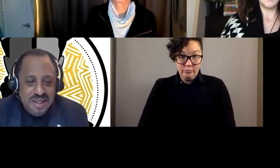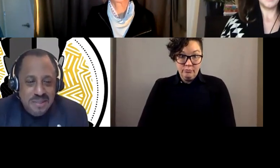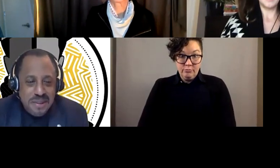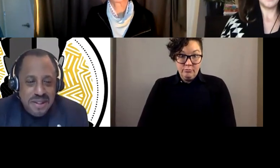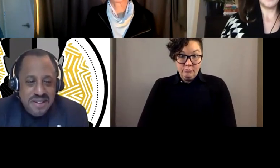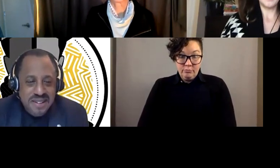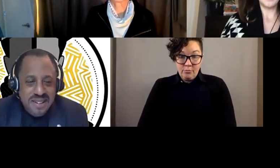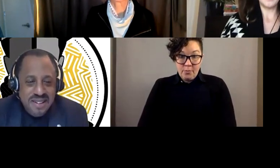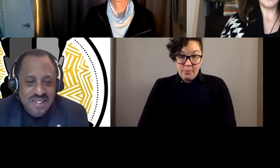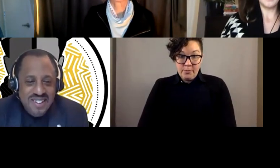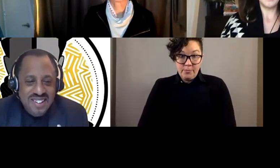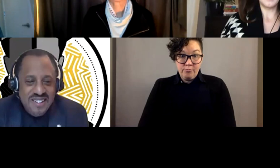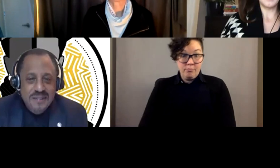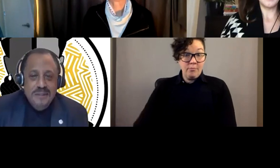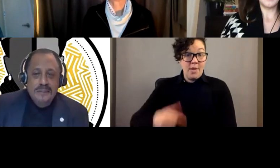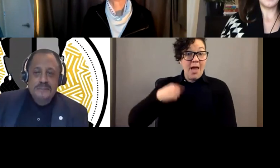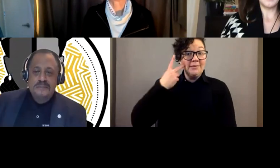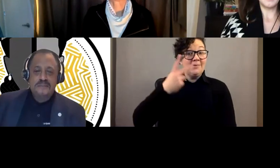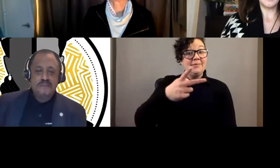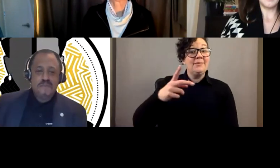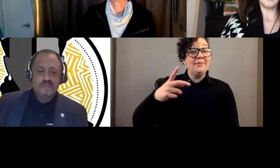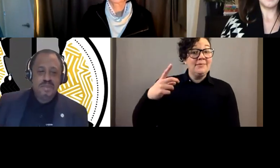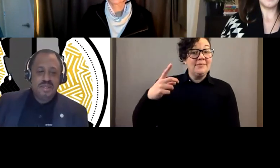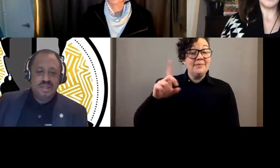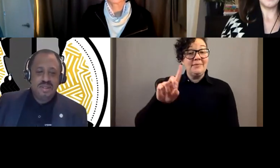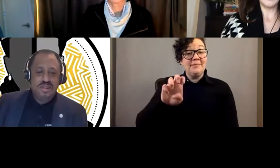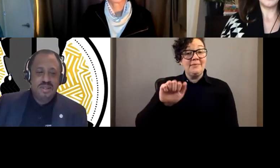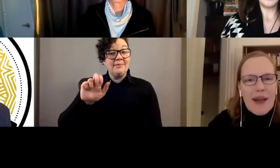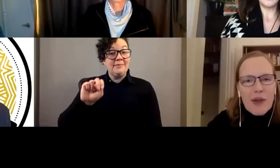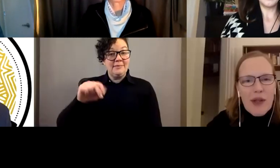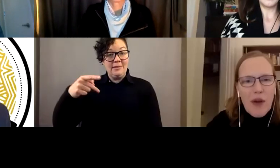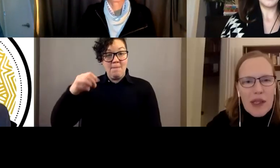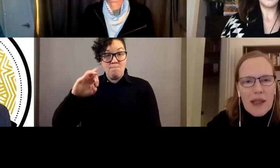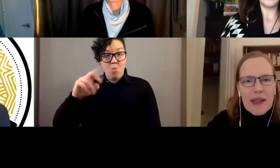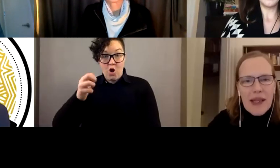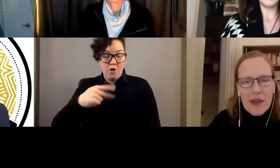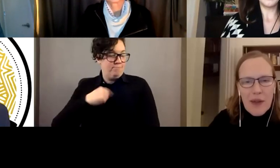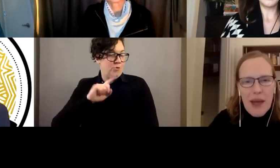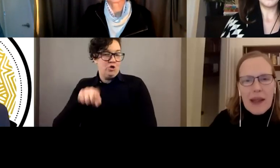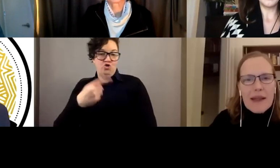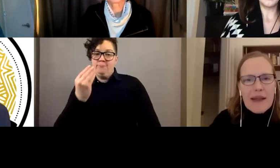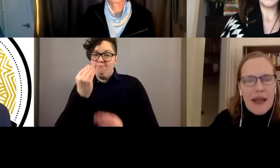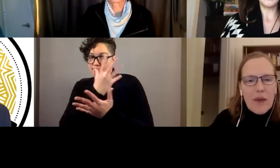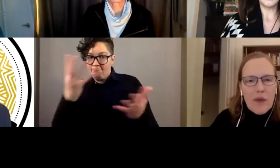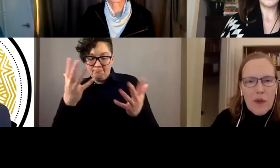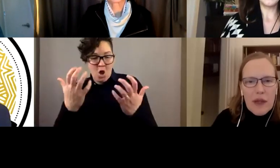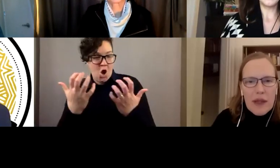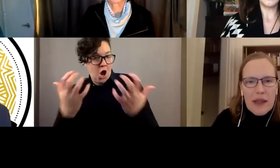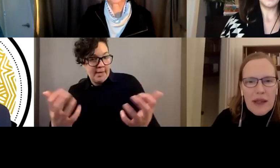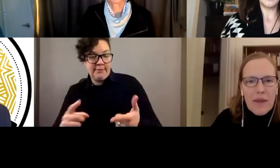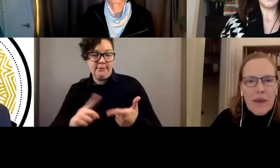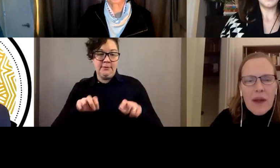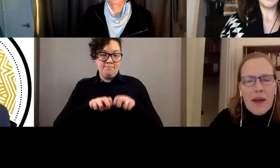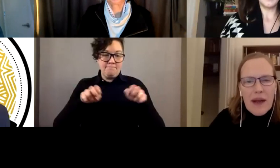I see Dean Puega. Okay. Well, I just want to say to the audience and to the panelists, thank you for